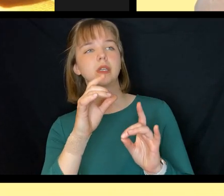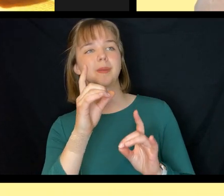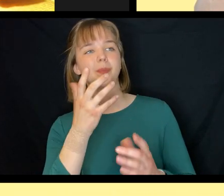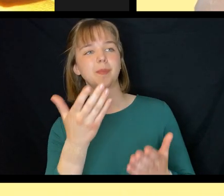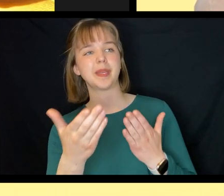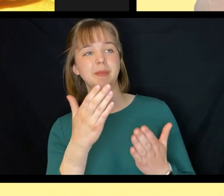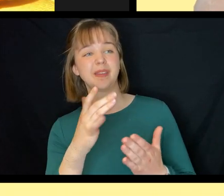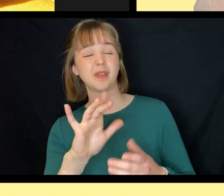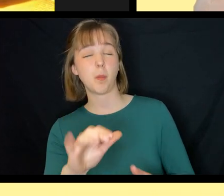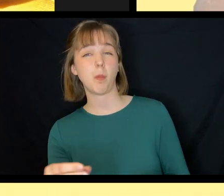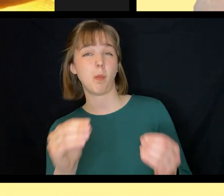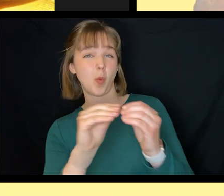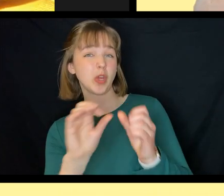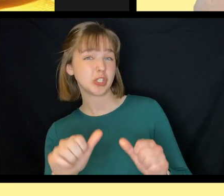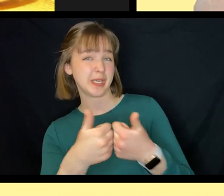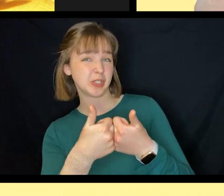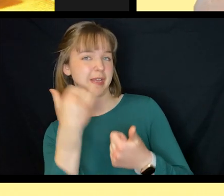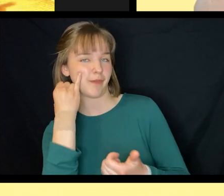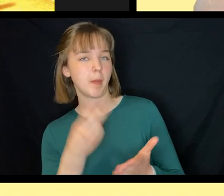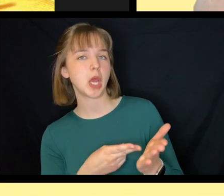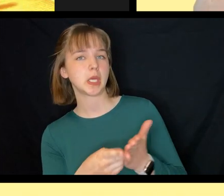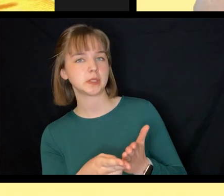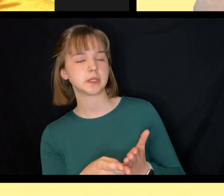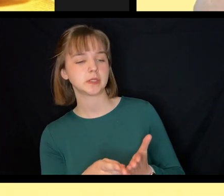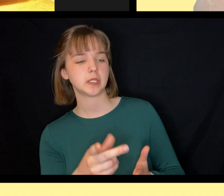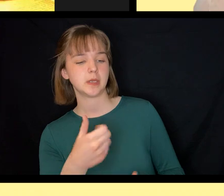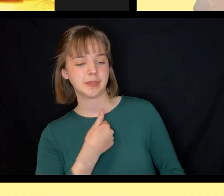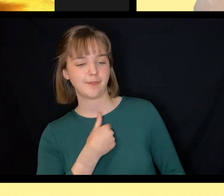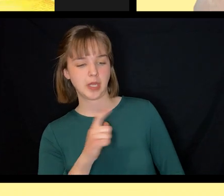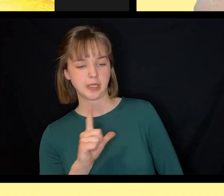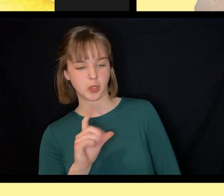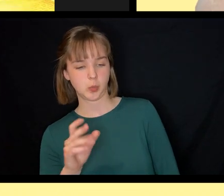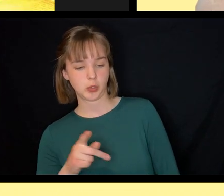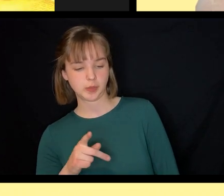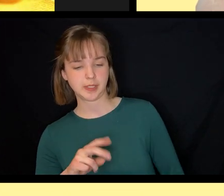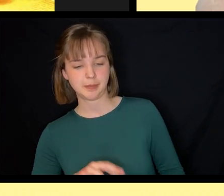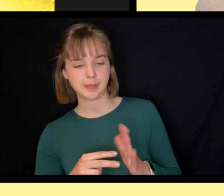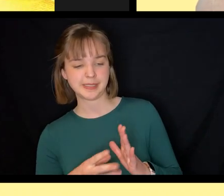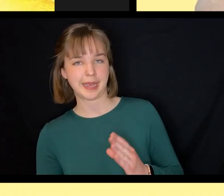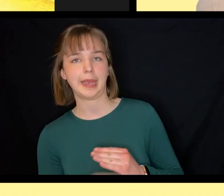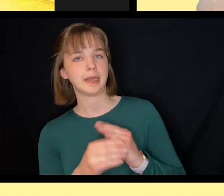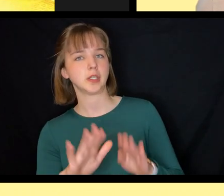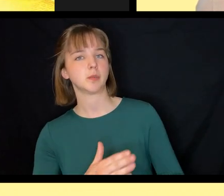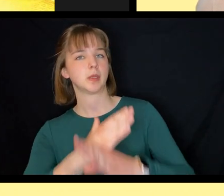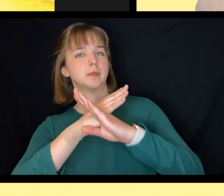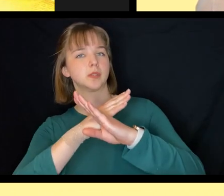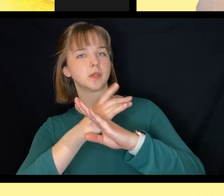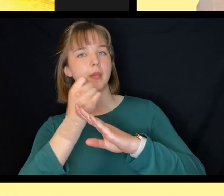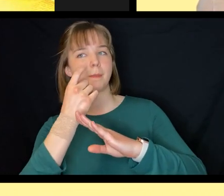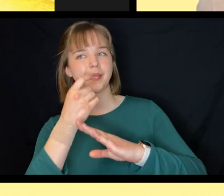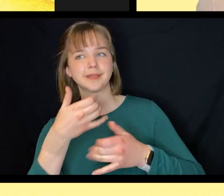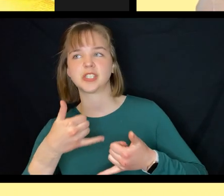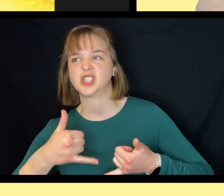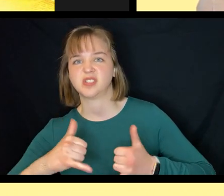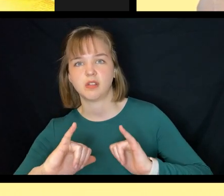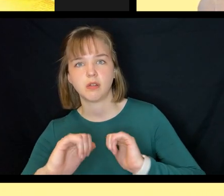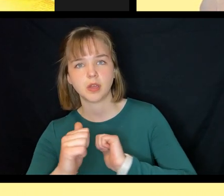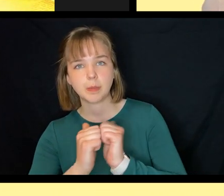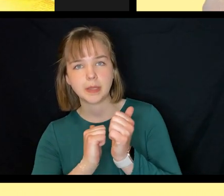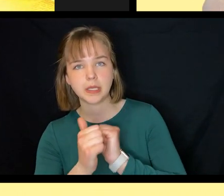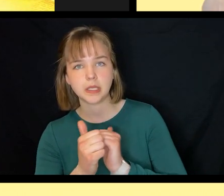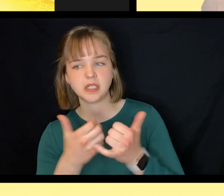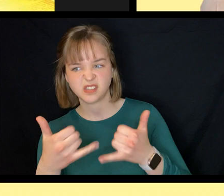have a little tougher go of it, if I'm honest. And they are doing these like incredible athletic things, and you're like,